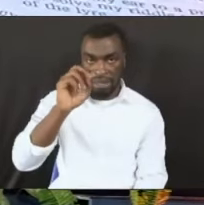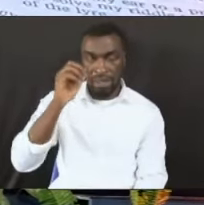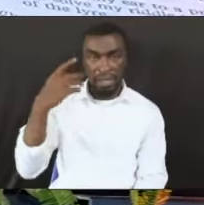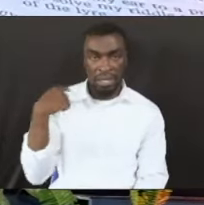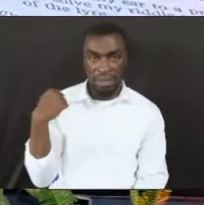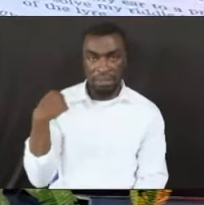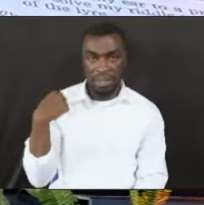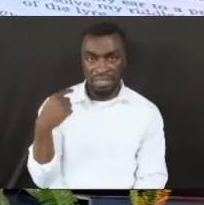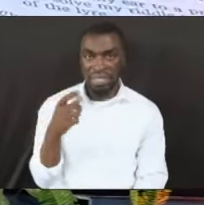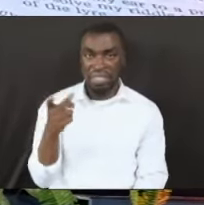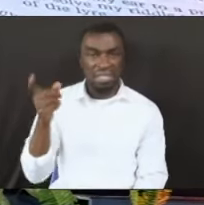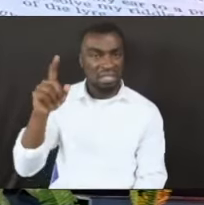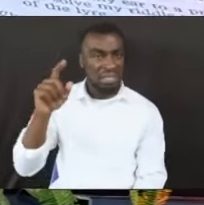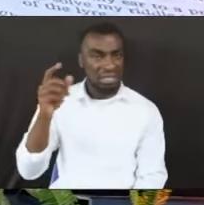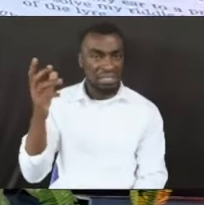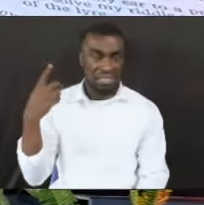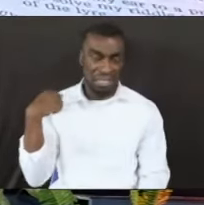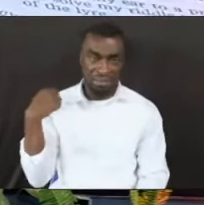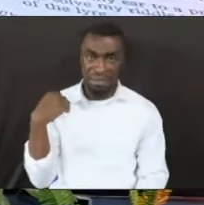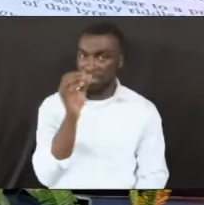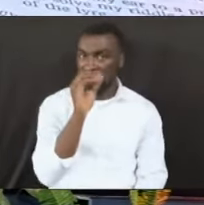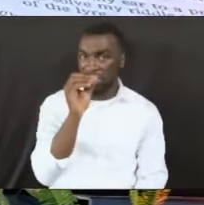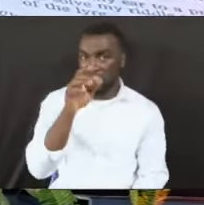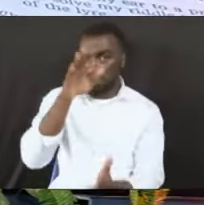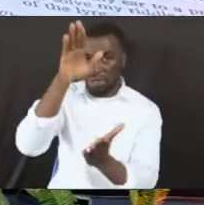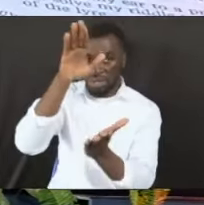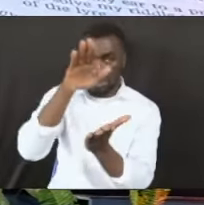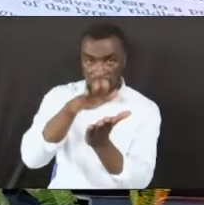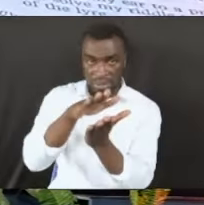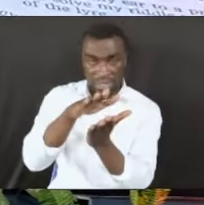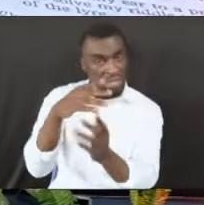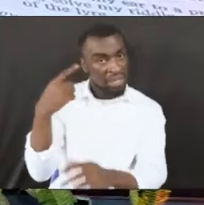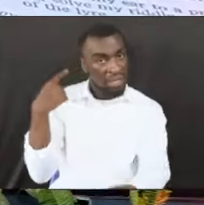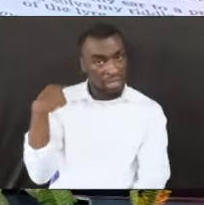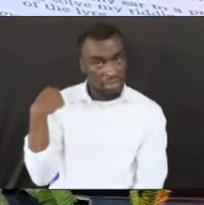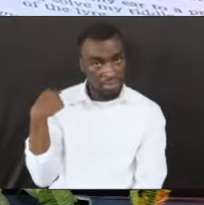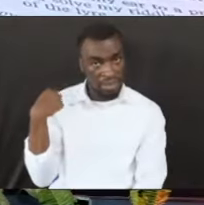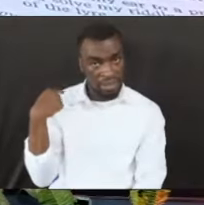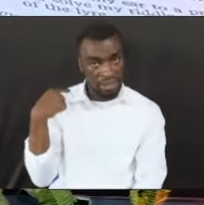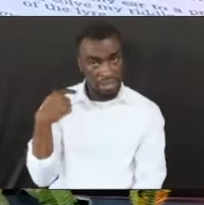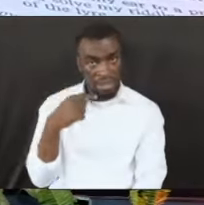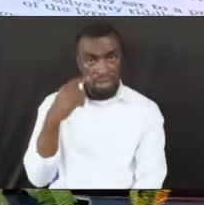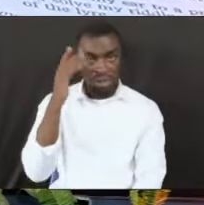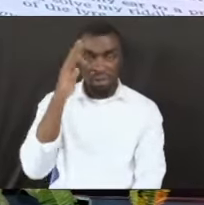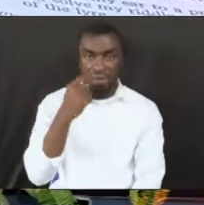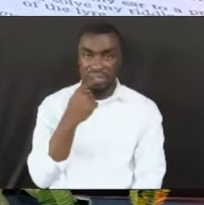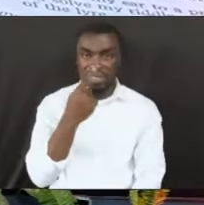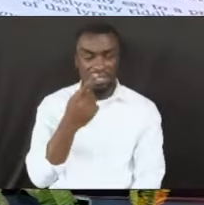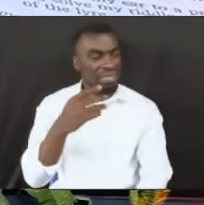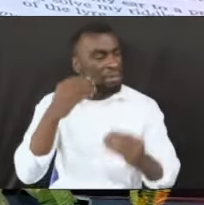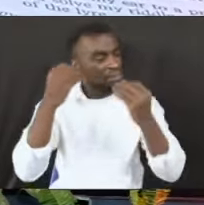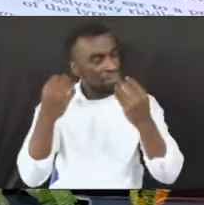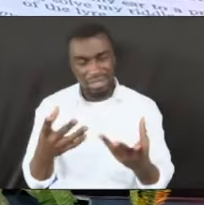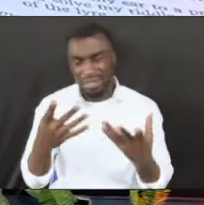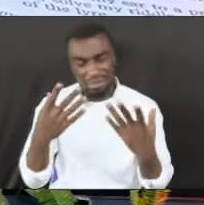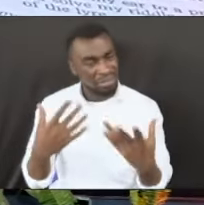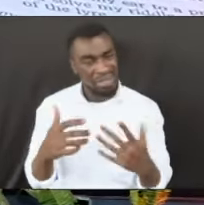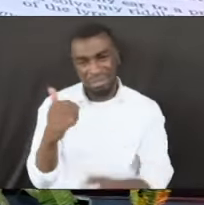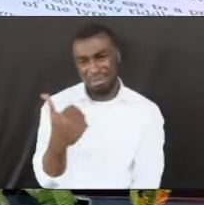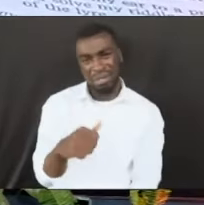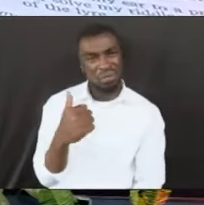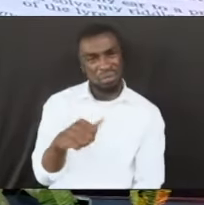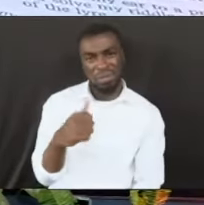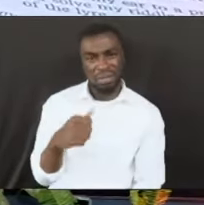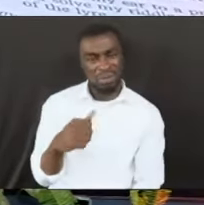numbers, reduce the numbers. And when he thought he had reduced, God told him there are still too many. So I don't want too many